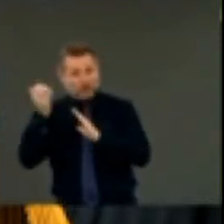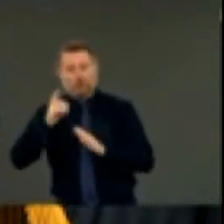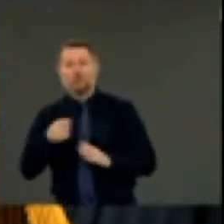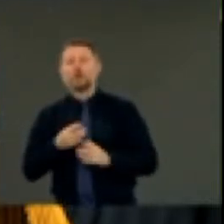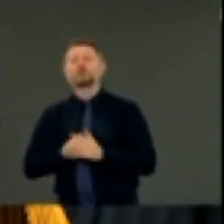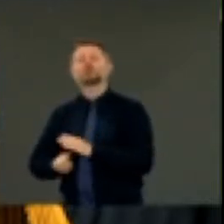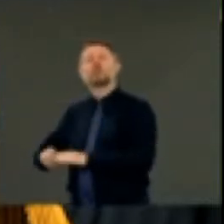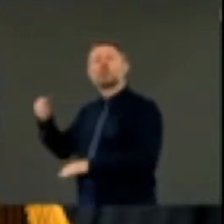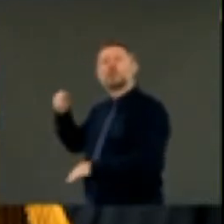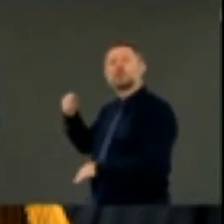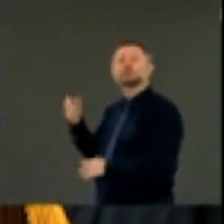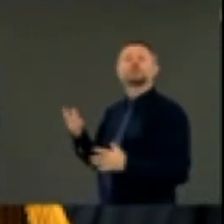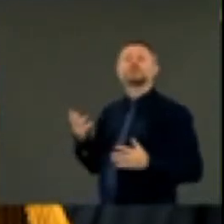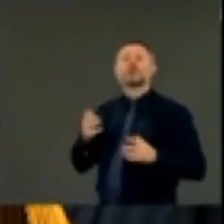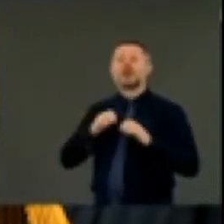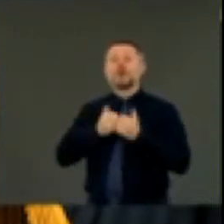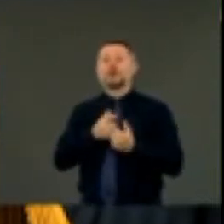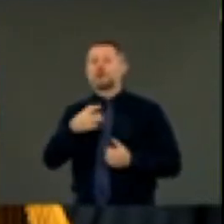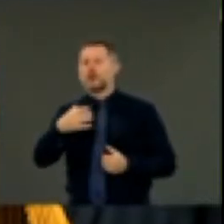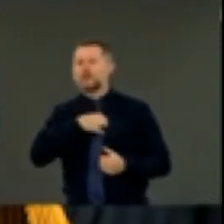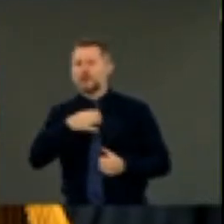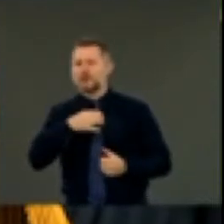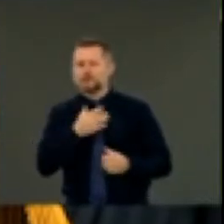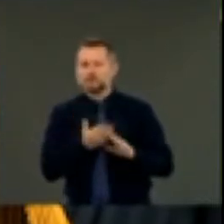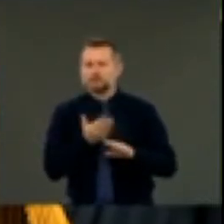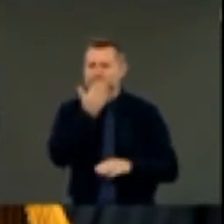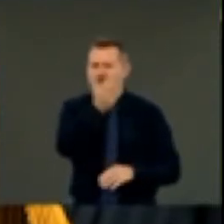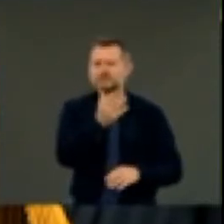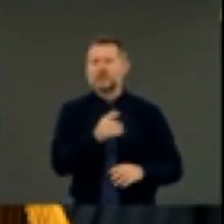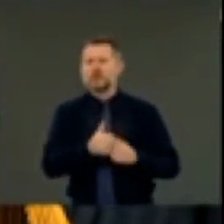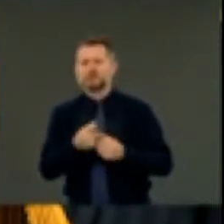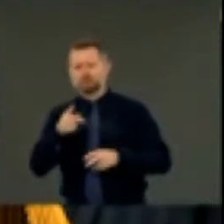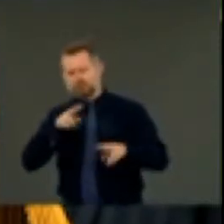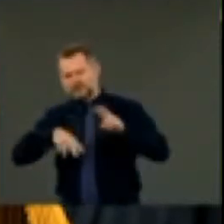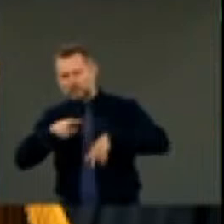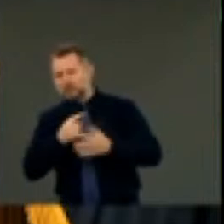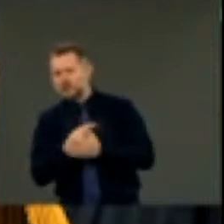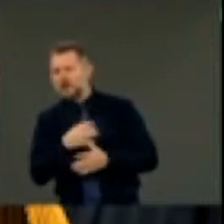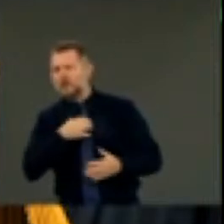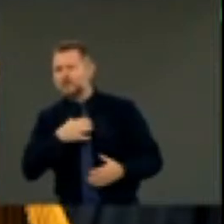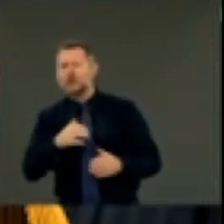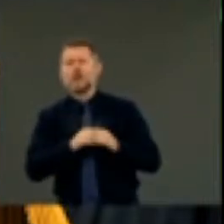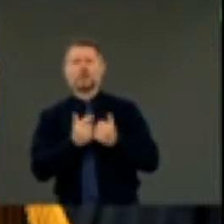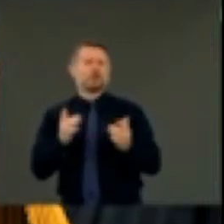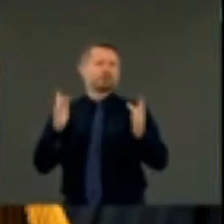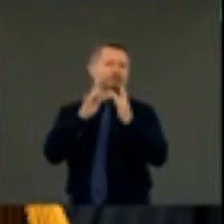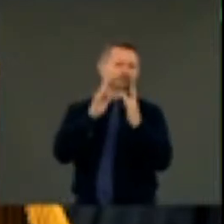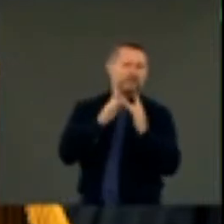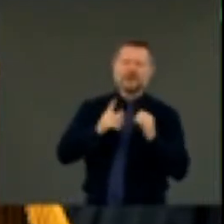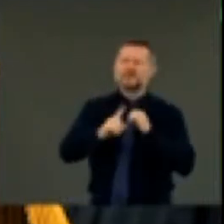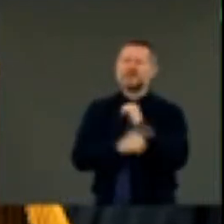they go online? What should the disposition be? That's how to use the moment.